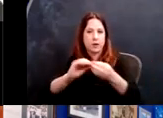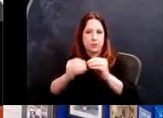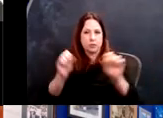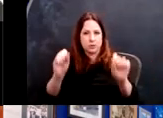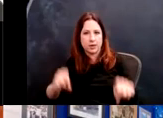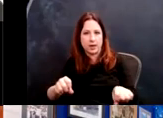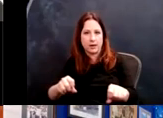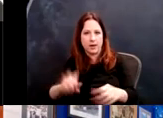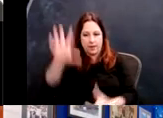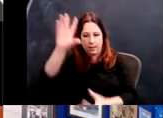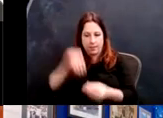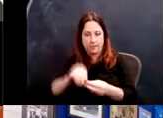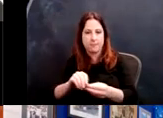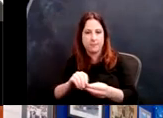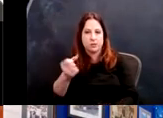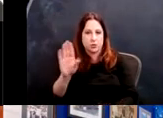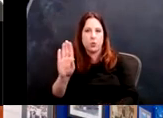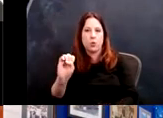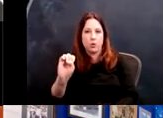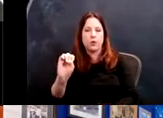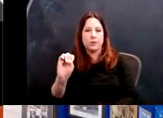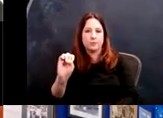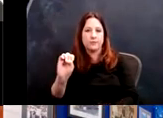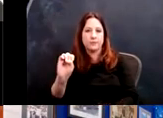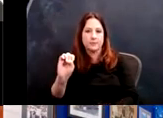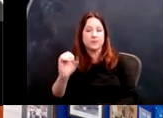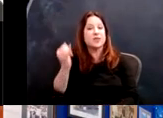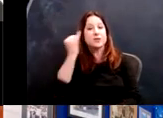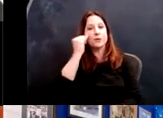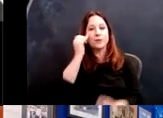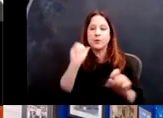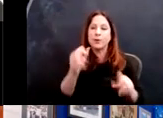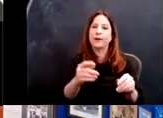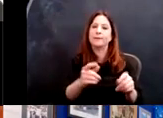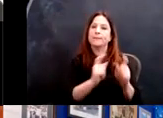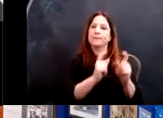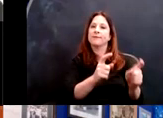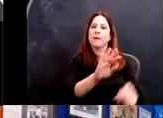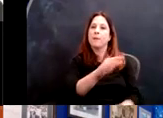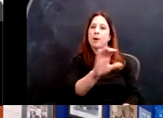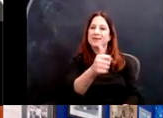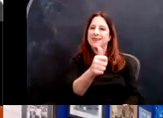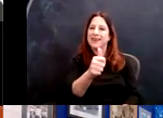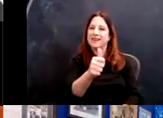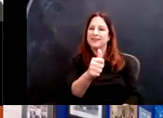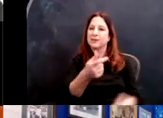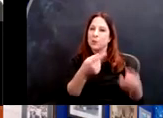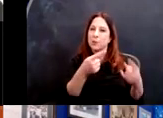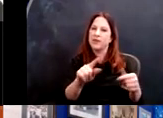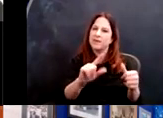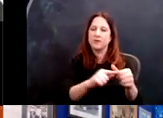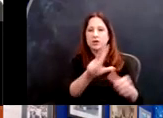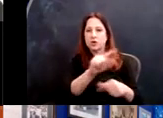get a score. And if you can do a BARC 10 with somebody, say that within the first 30 days that they're coming